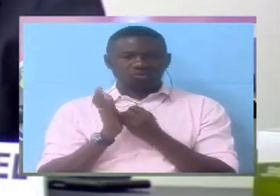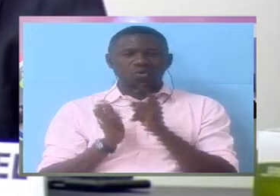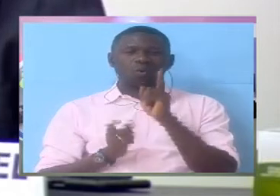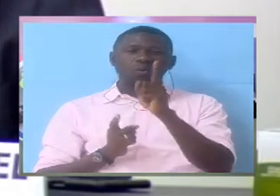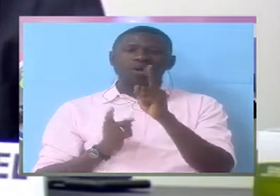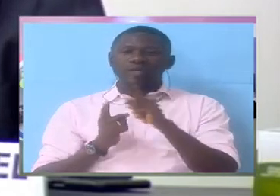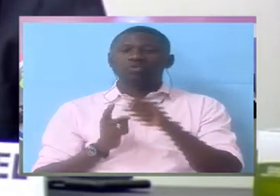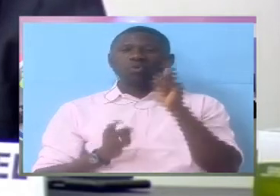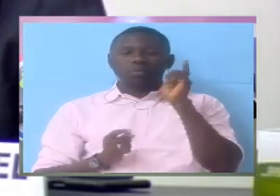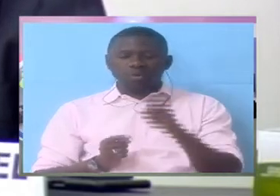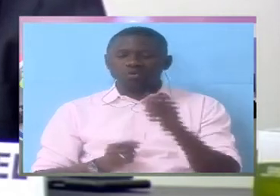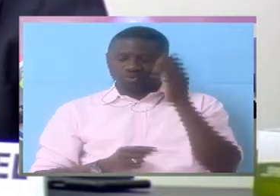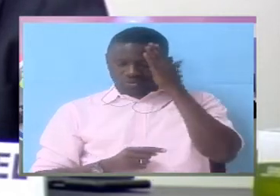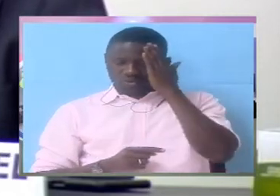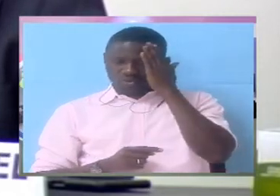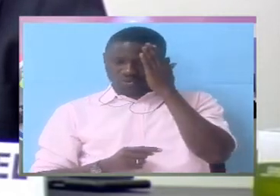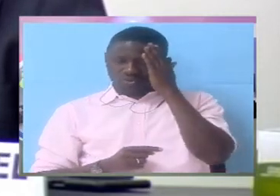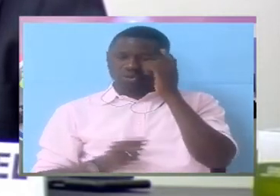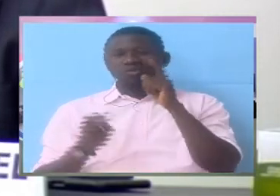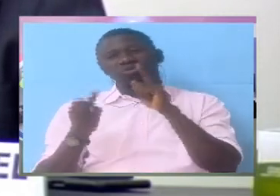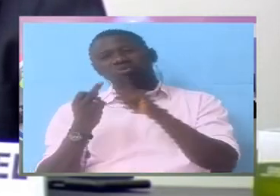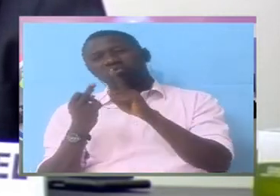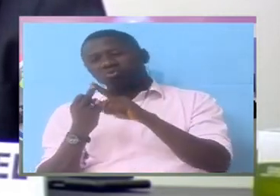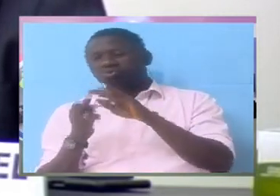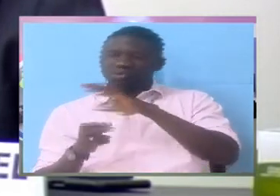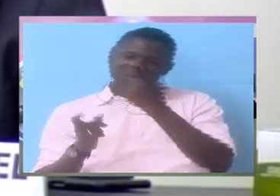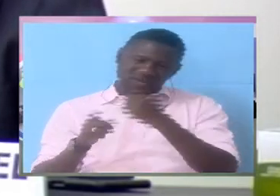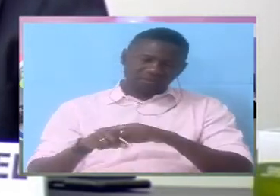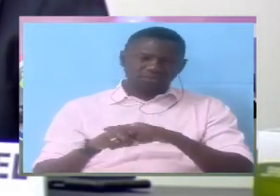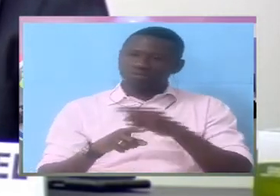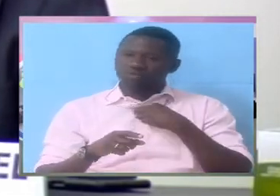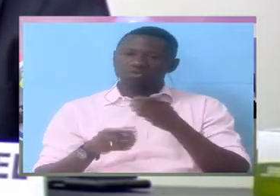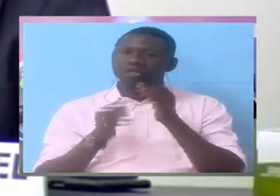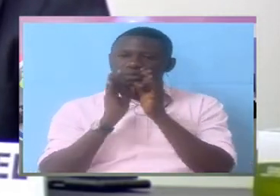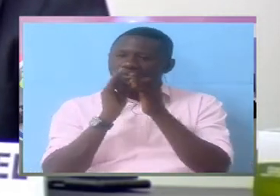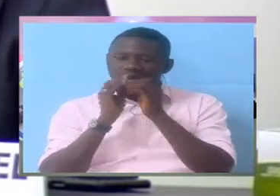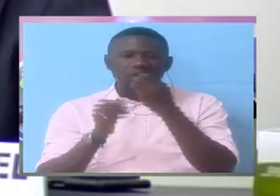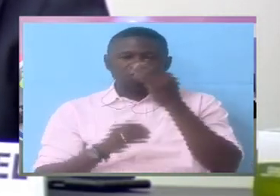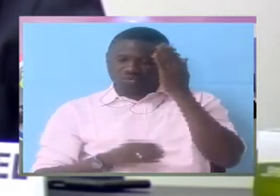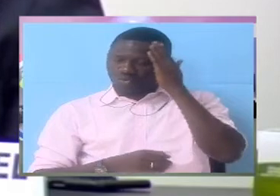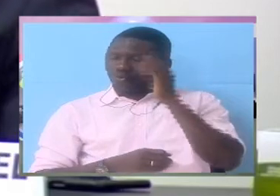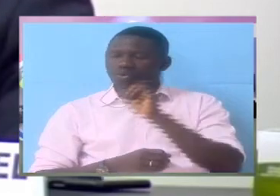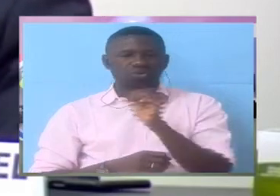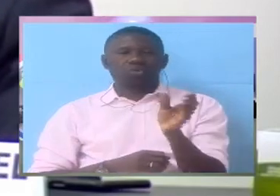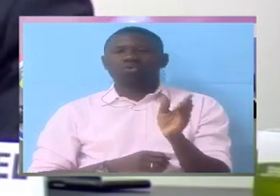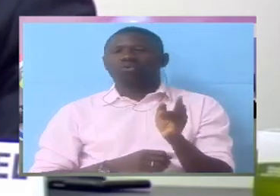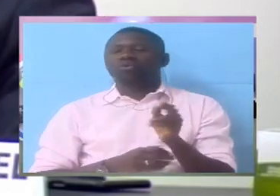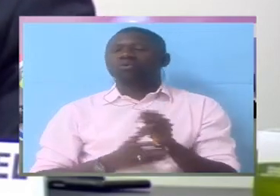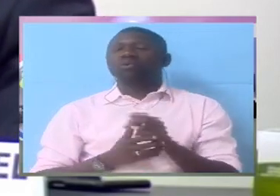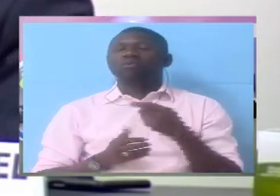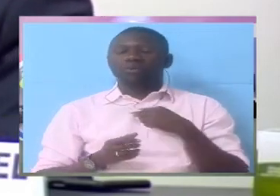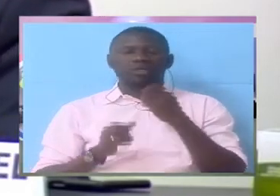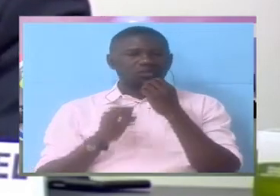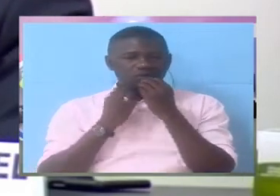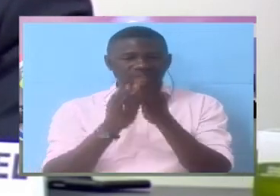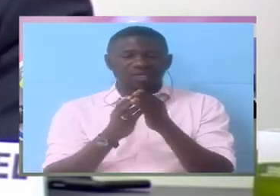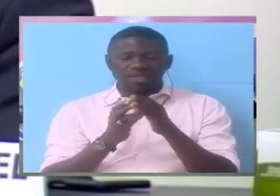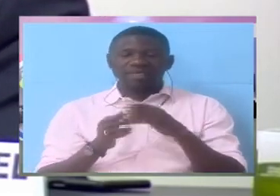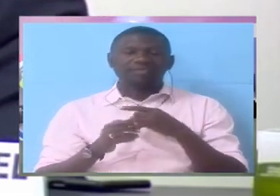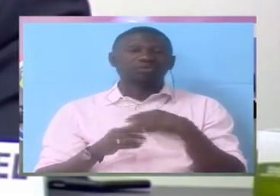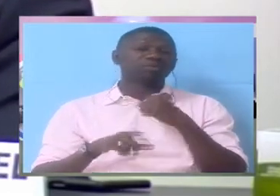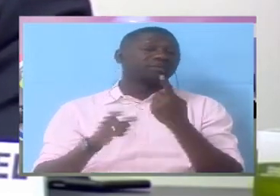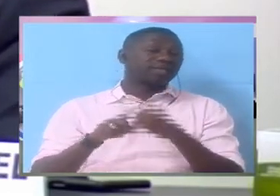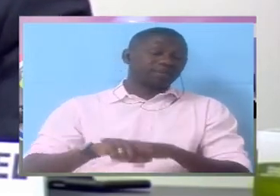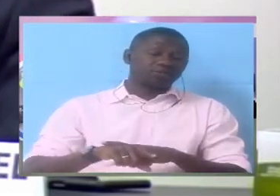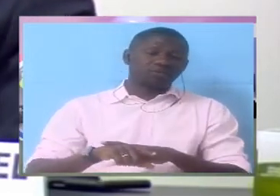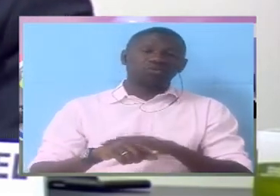Kufula wala be NIA wala nyite jarta la yalong and ngaman jara pour yenyin do long. And you say there are instances where you need not